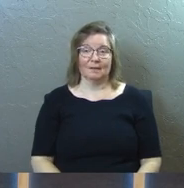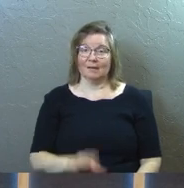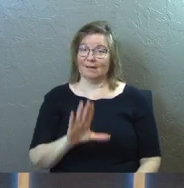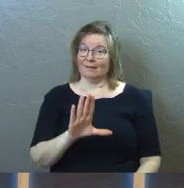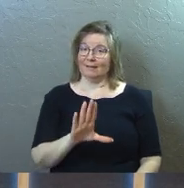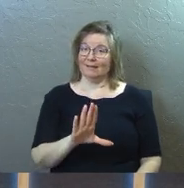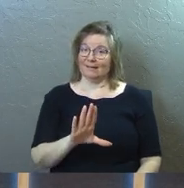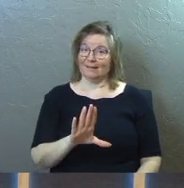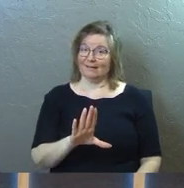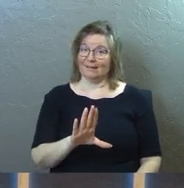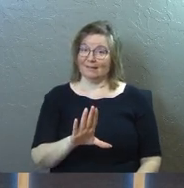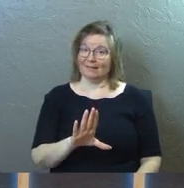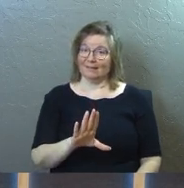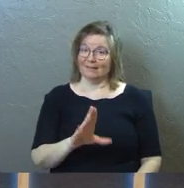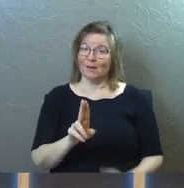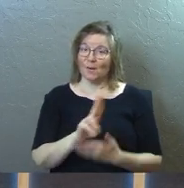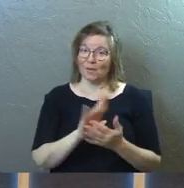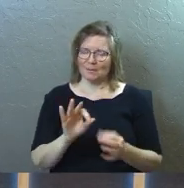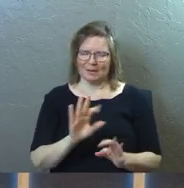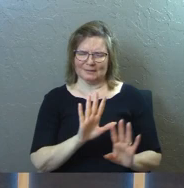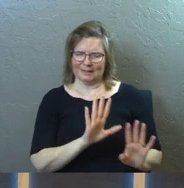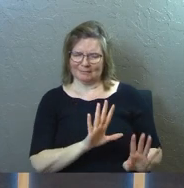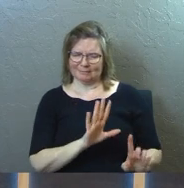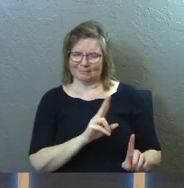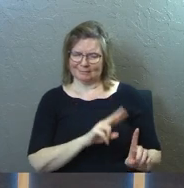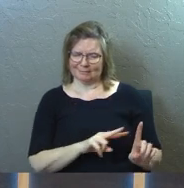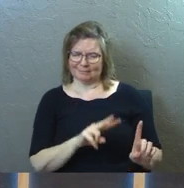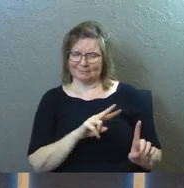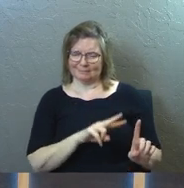Hold on. Holy Spirit's like, hold on.